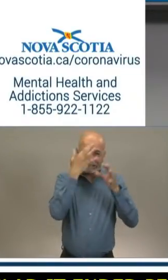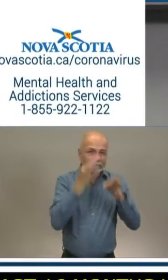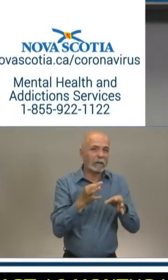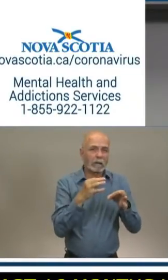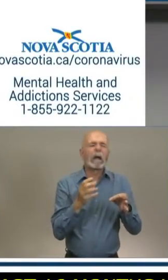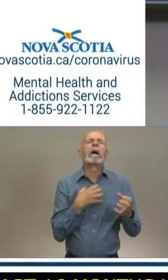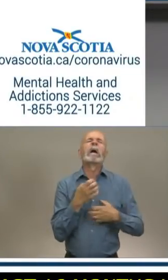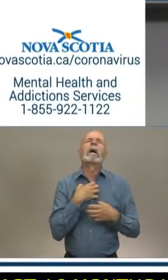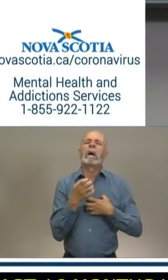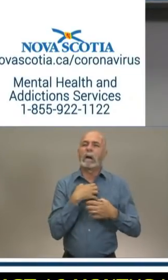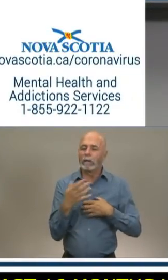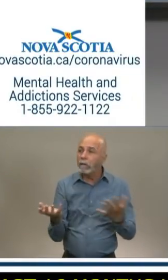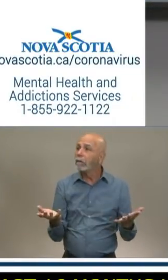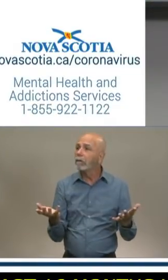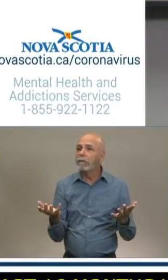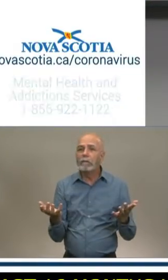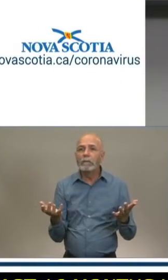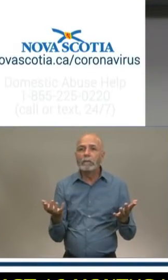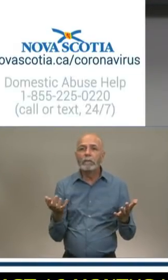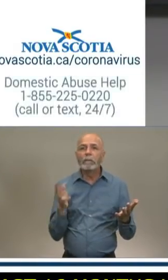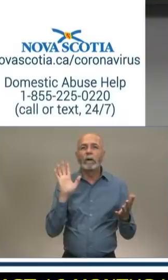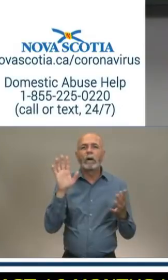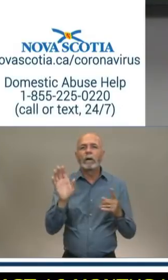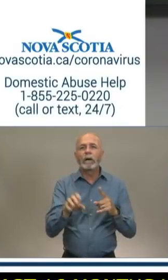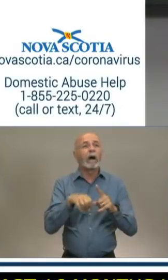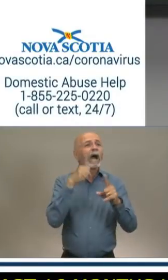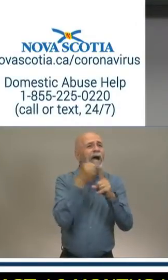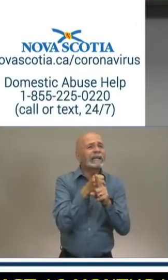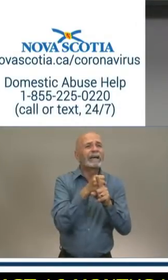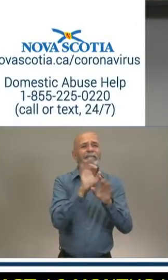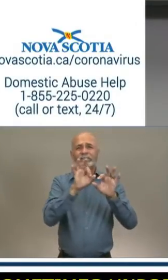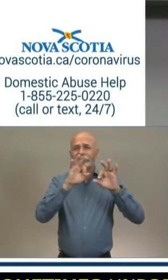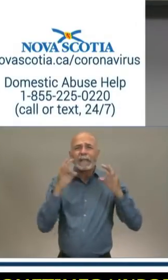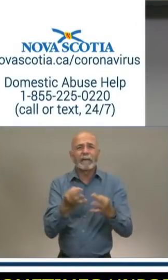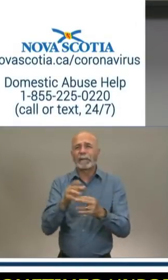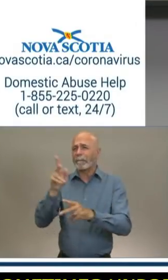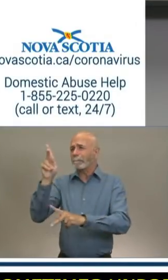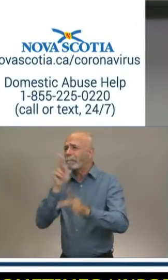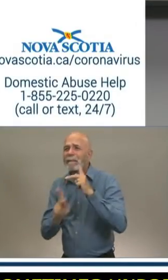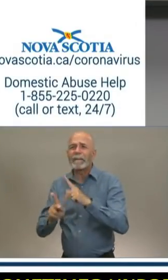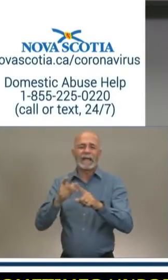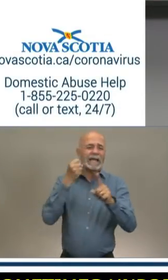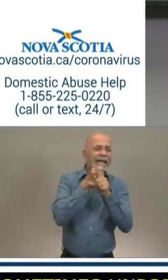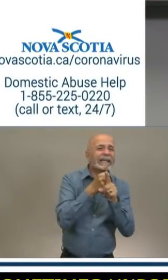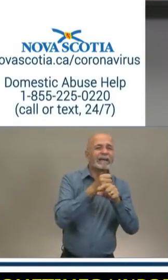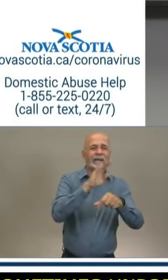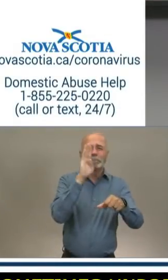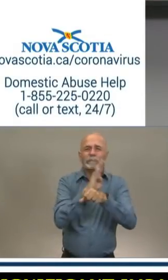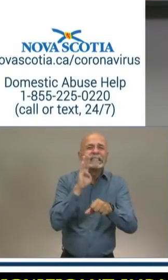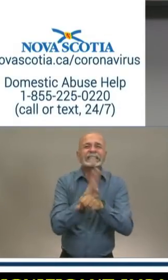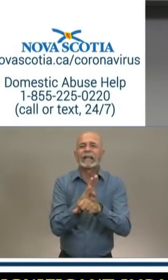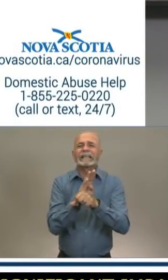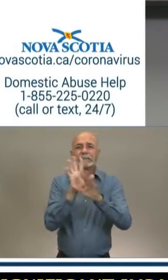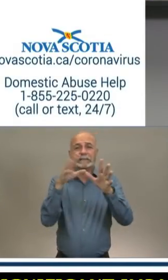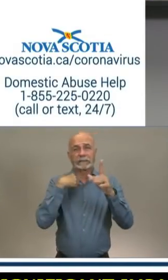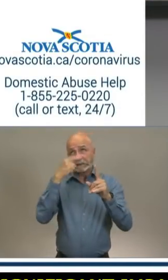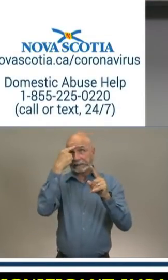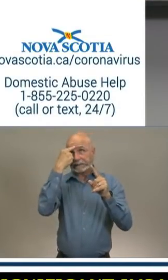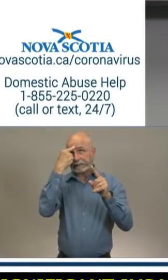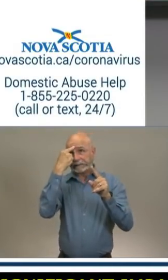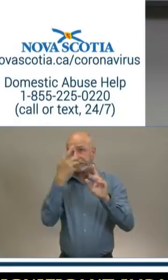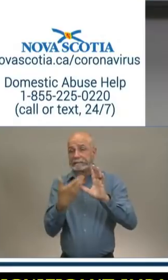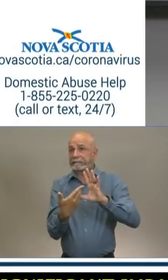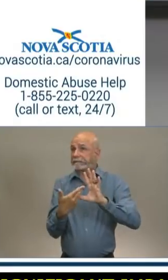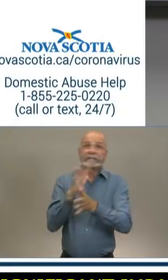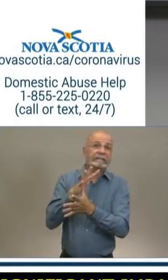people, families, and businesses. But those decisions are always made with the best interests of all Nova Scotians